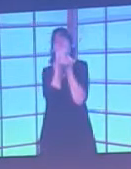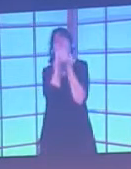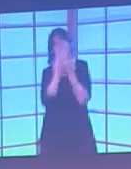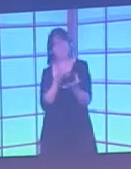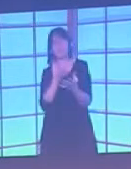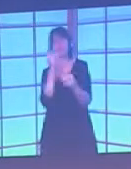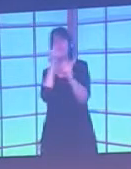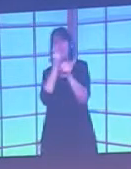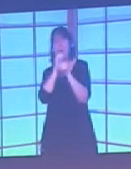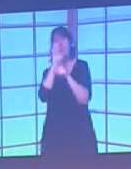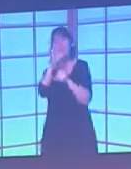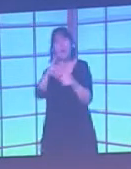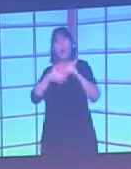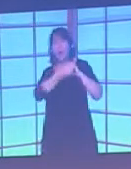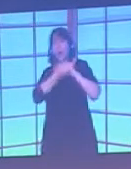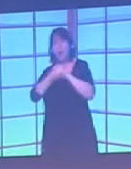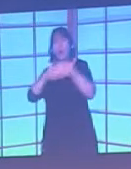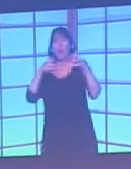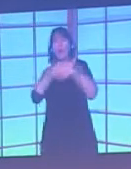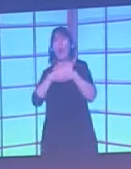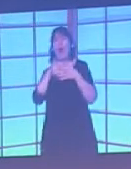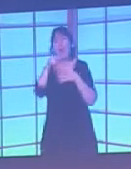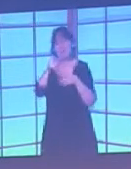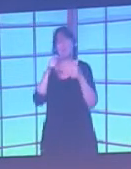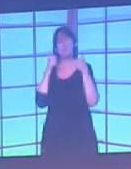Ukrainian clubs. Thank you. Thank you very much.